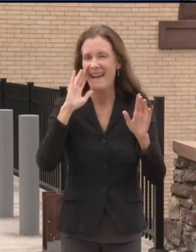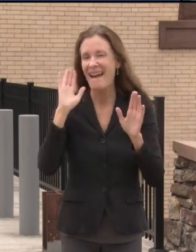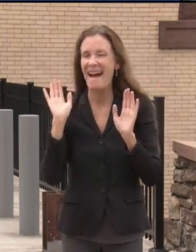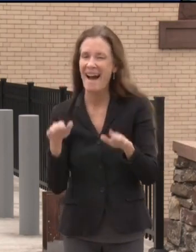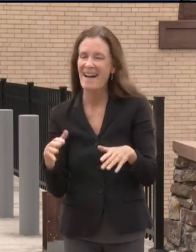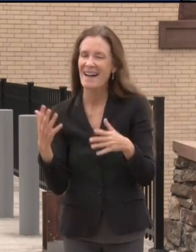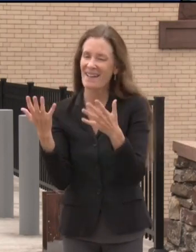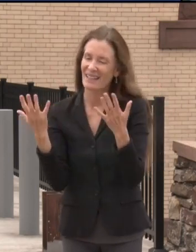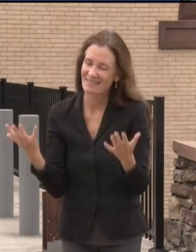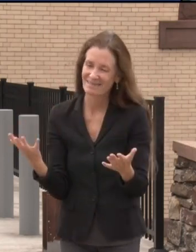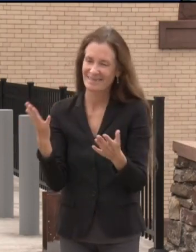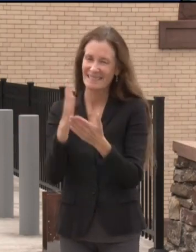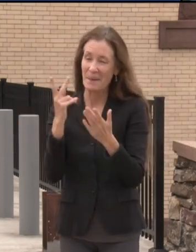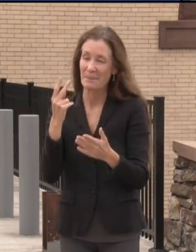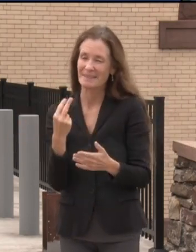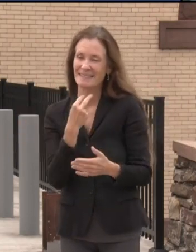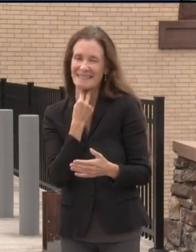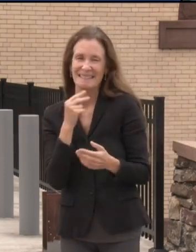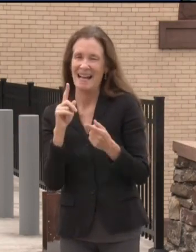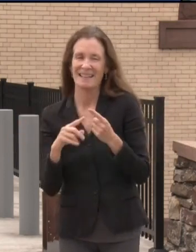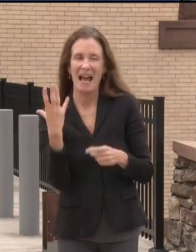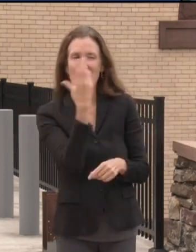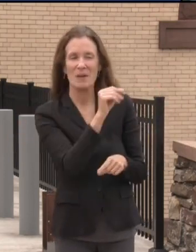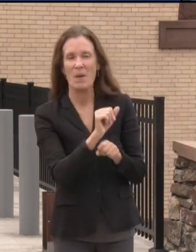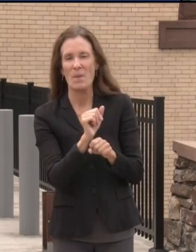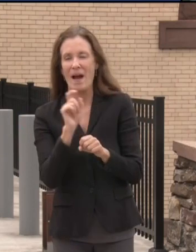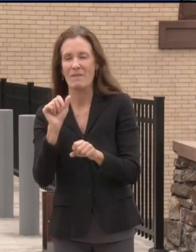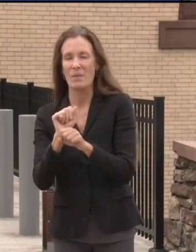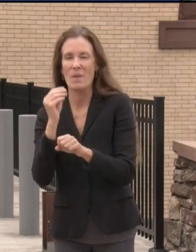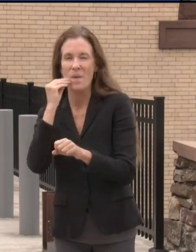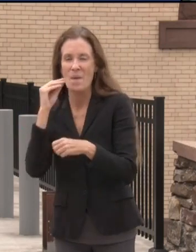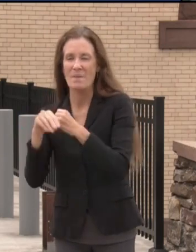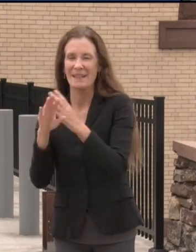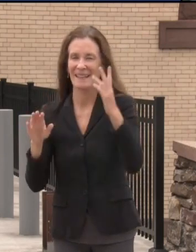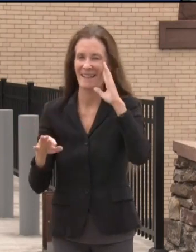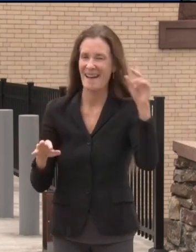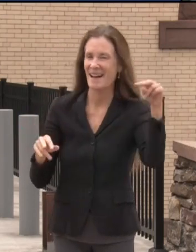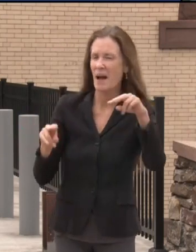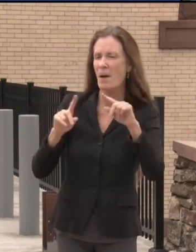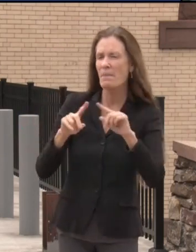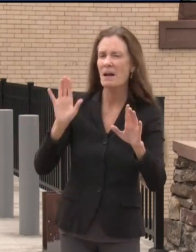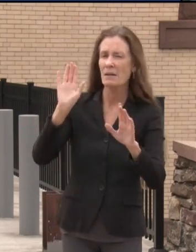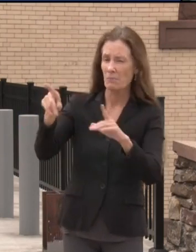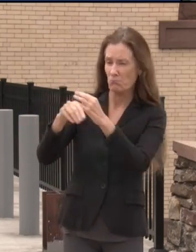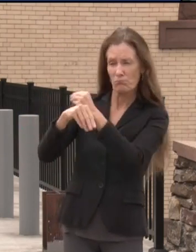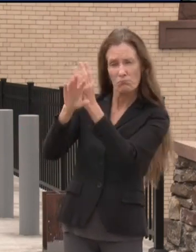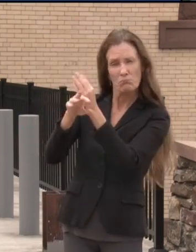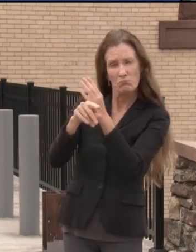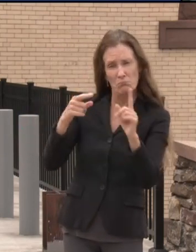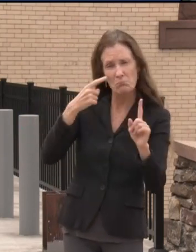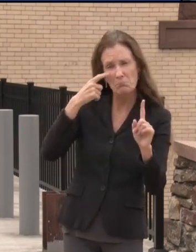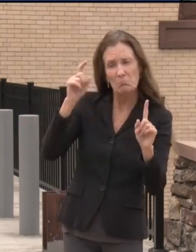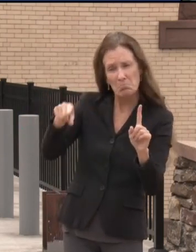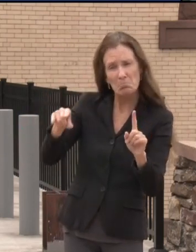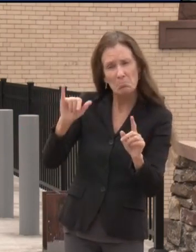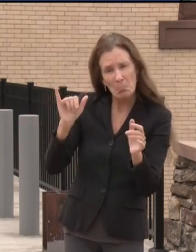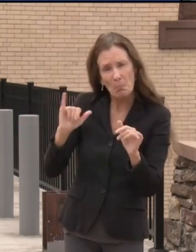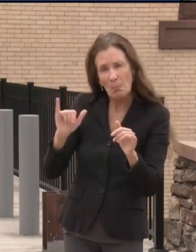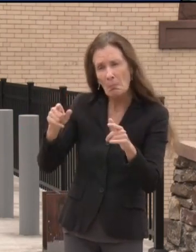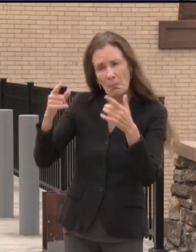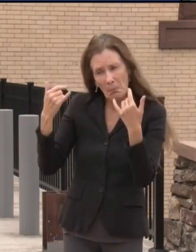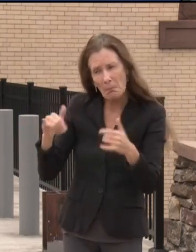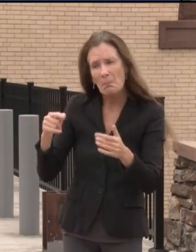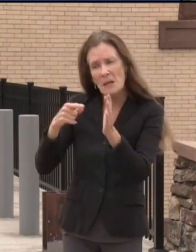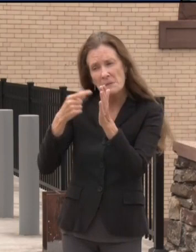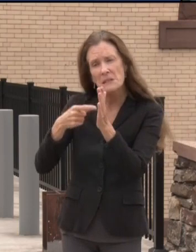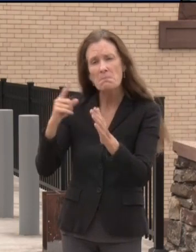think ultimately we're going to want to make sure that people who can telework still show up at the office from time to time. But we're finding